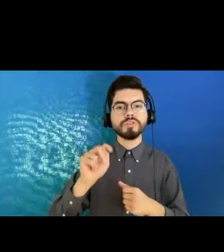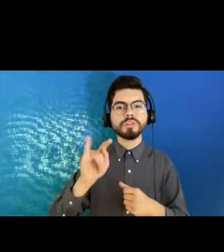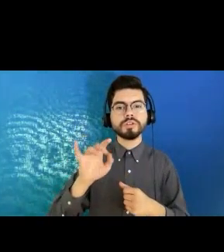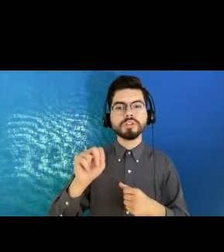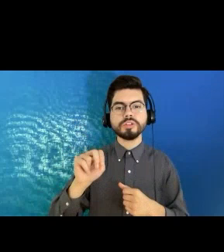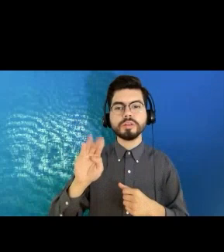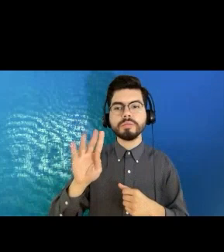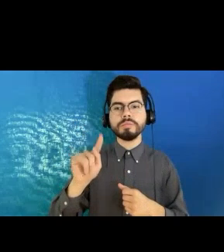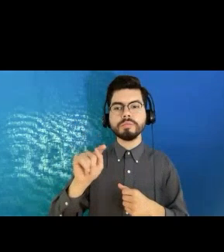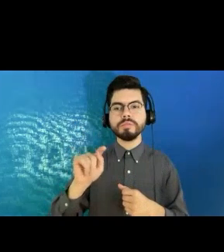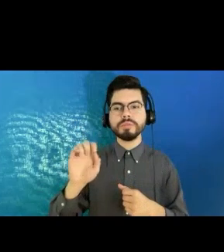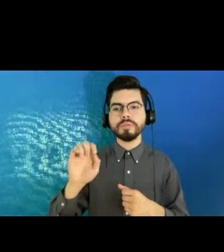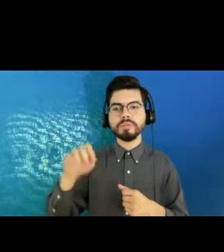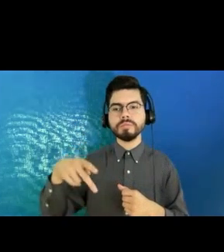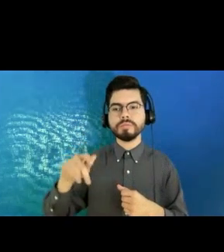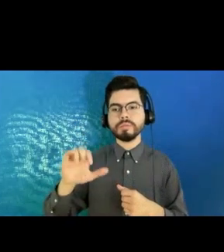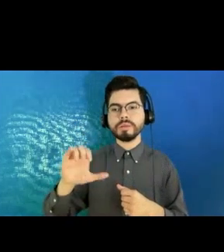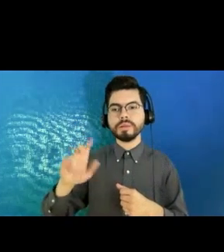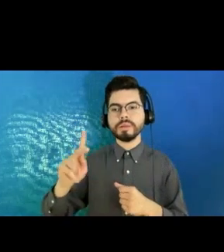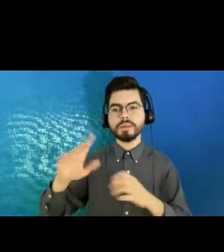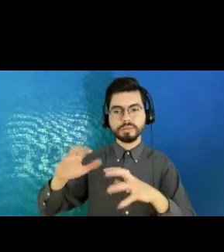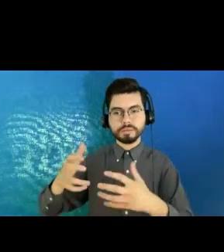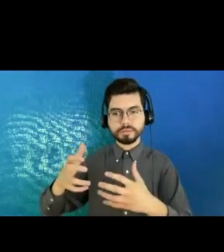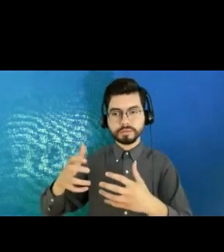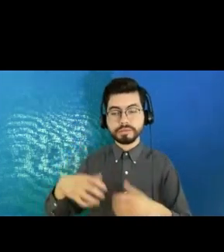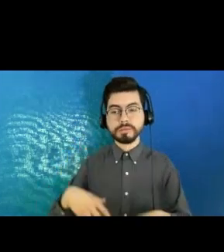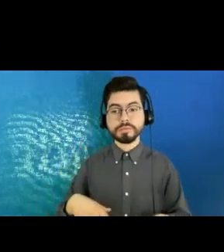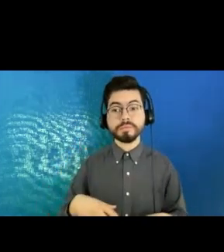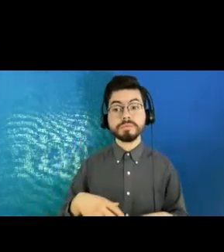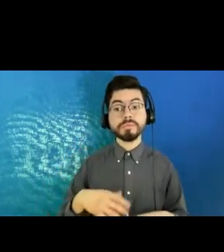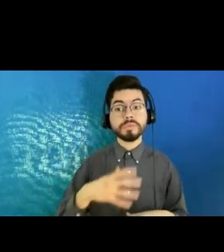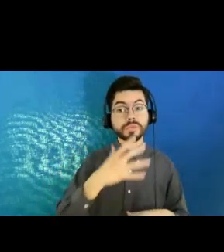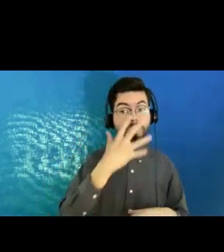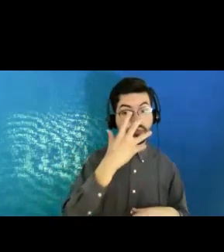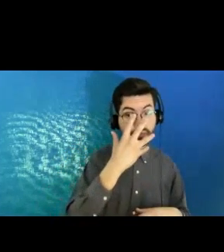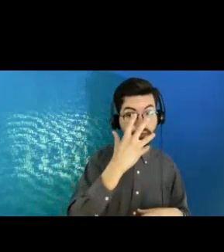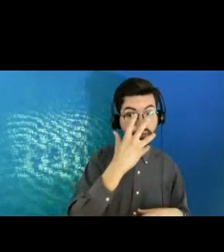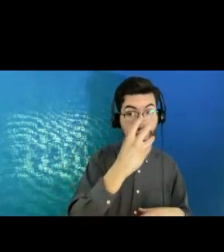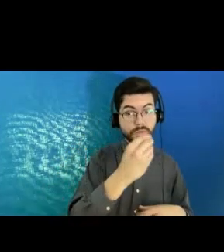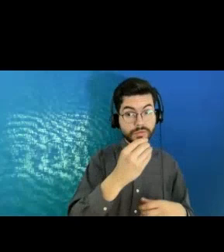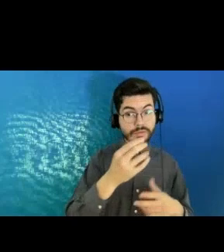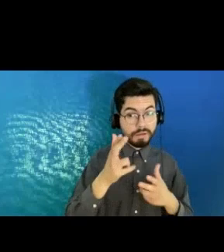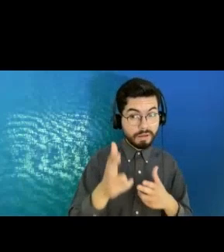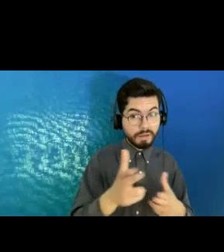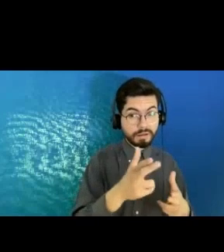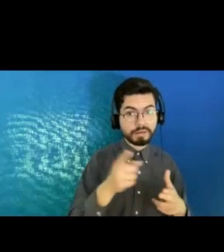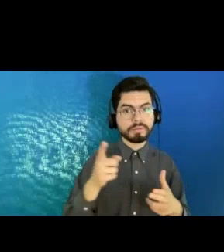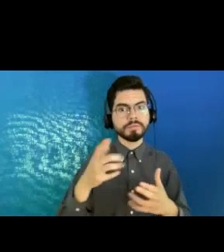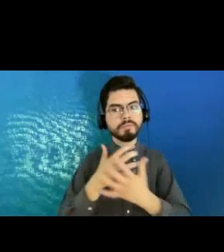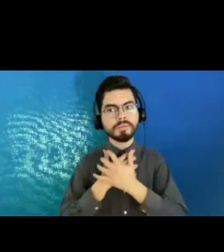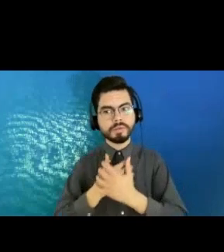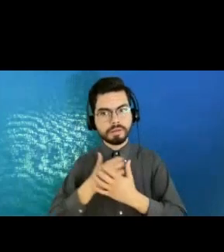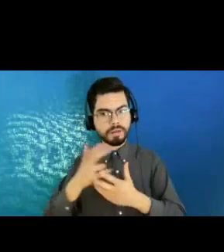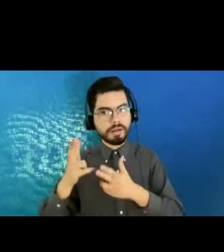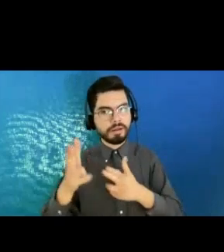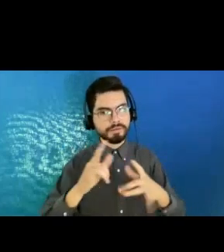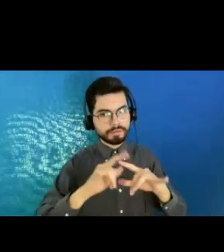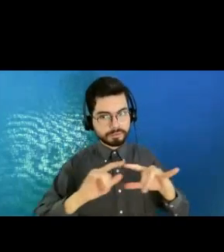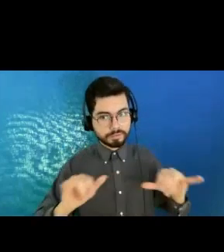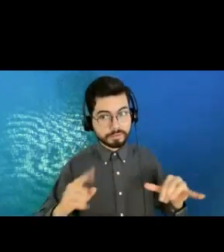As the wolves hunted, the bear hunted along with them, kind of hung out with the pack as sort of a bonus pack member, if you will. Very,